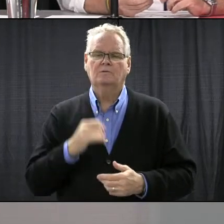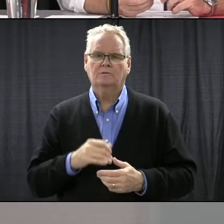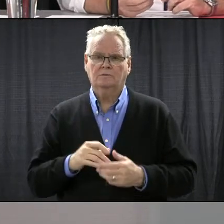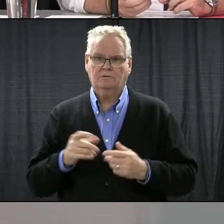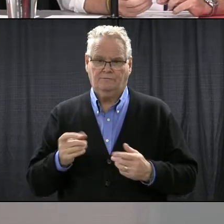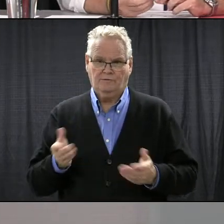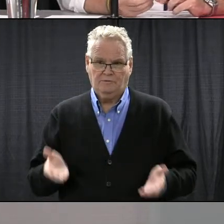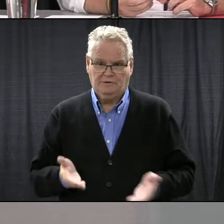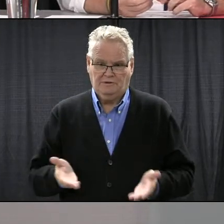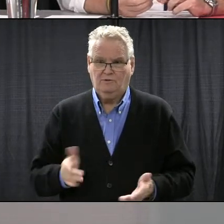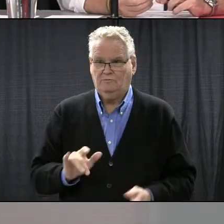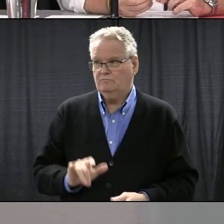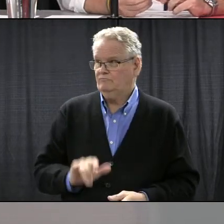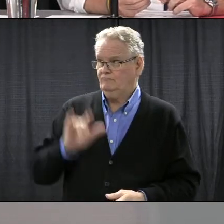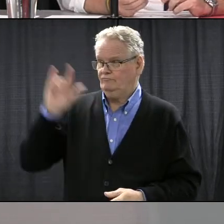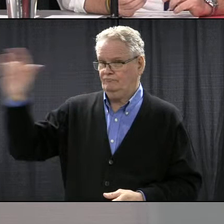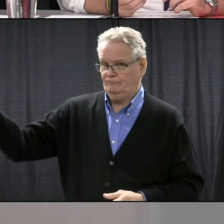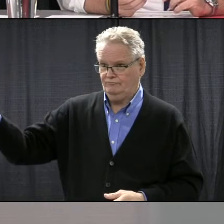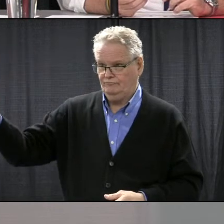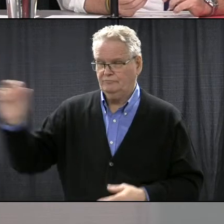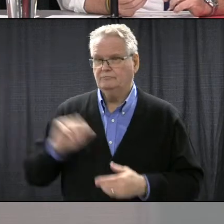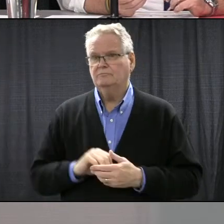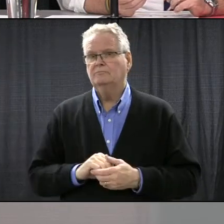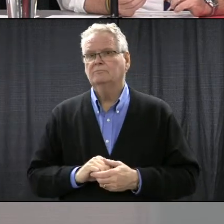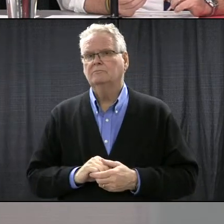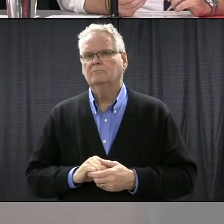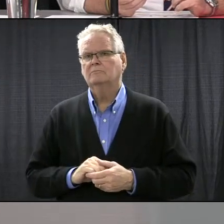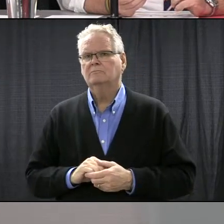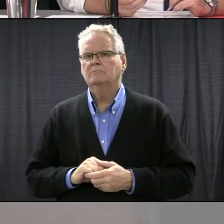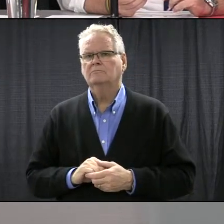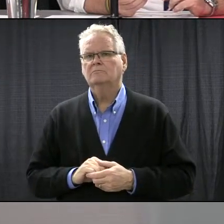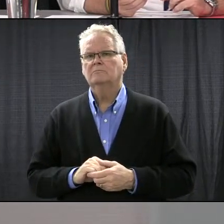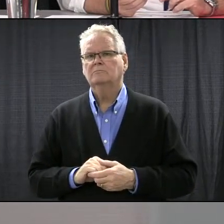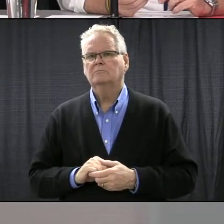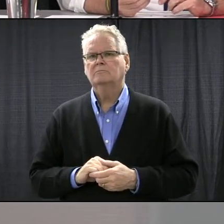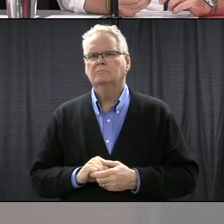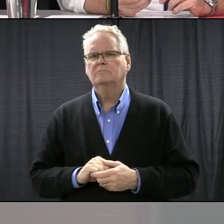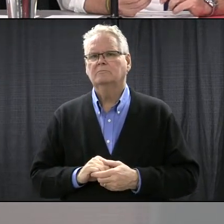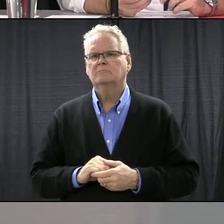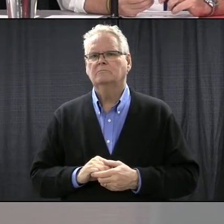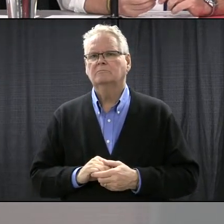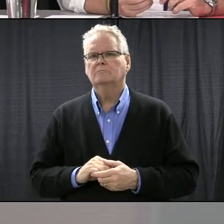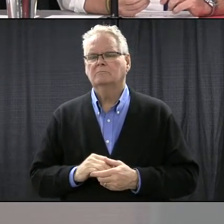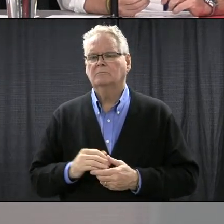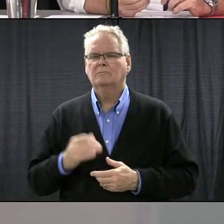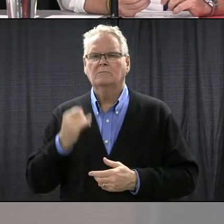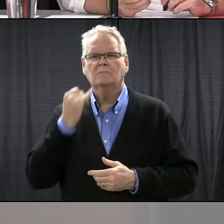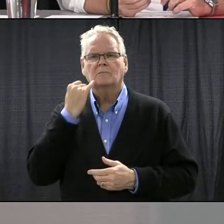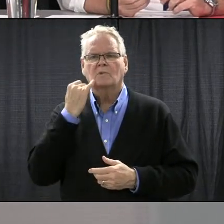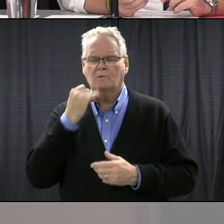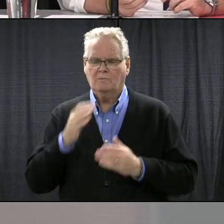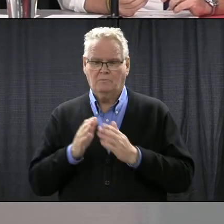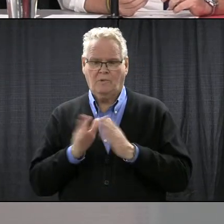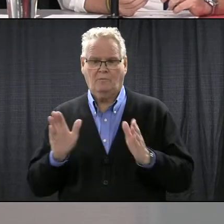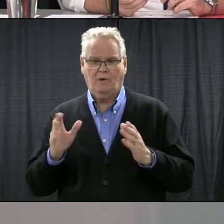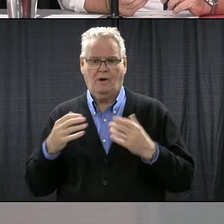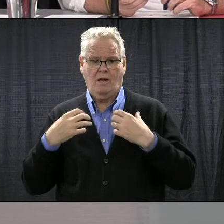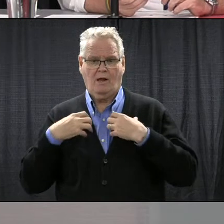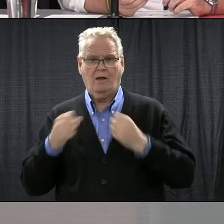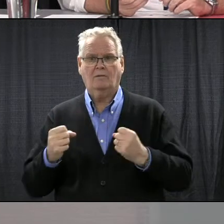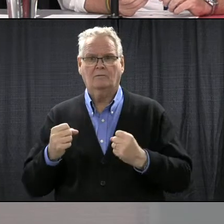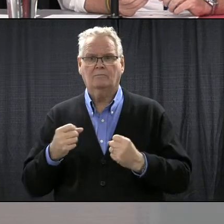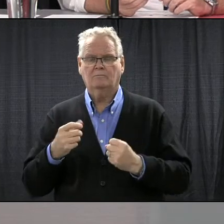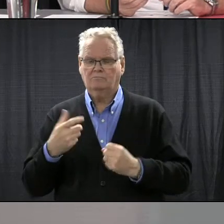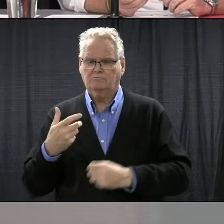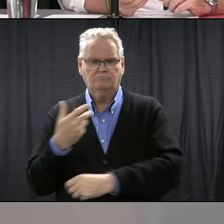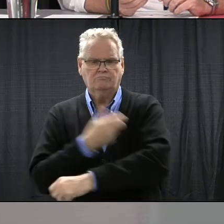I've heard from folks who've said they can't get it at public health here because you need to have a symptom. Traveling isn't a reason to be able to get a test. So considering we're